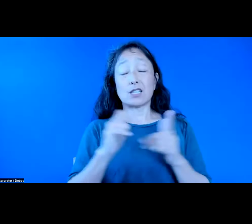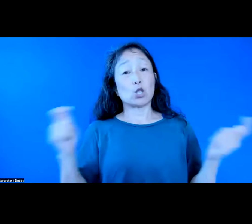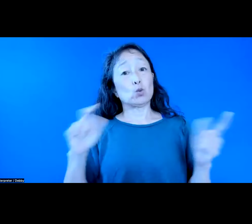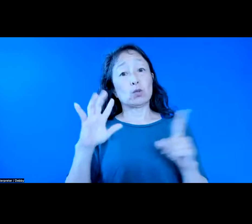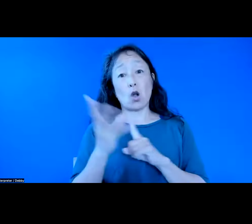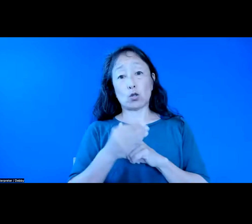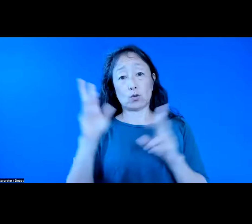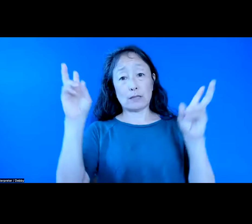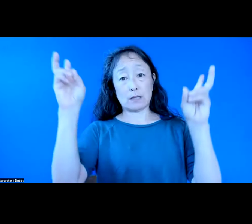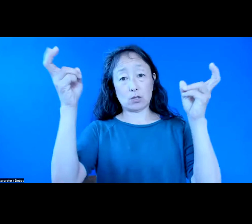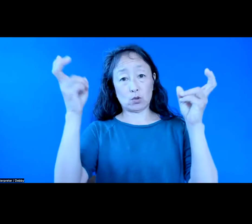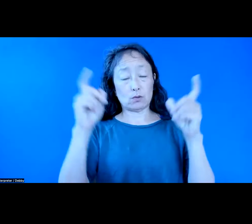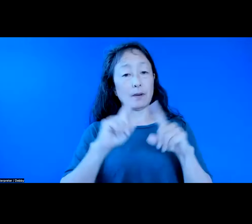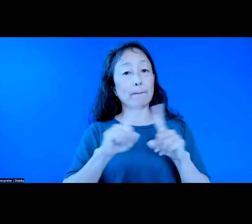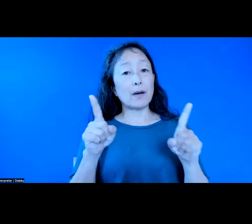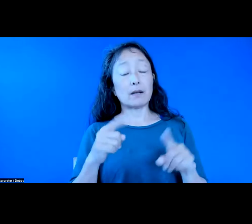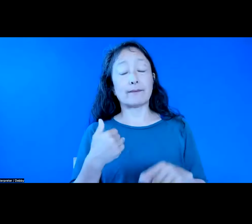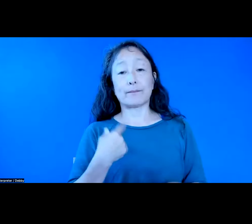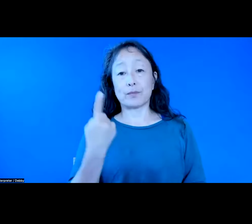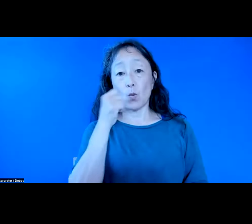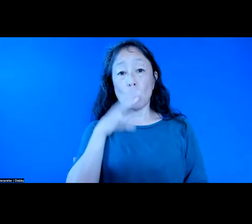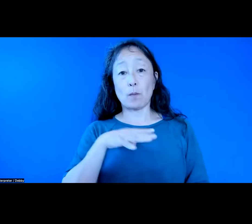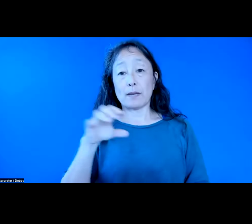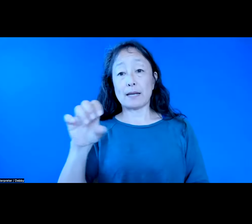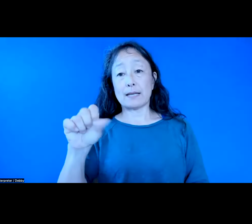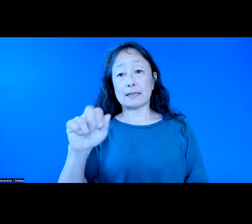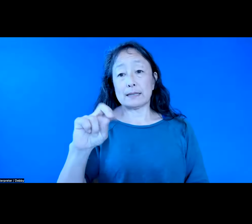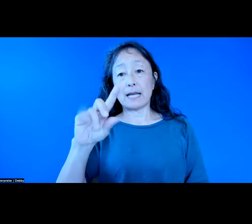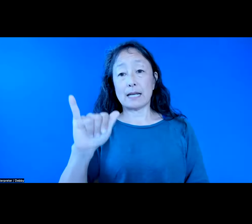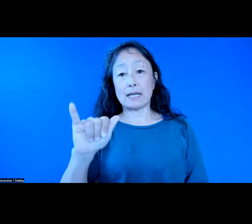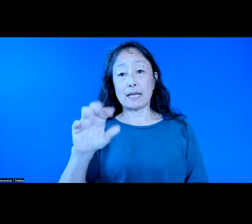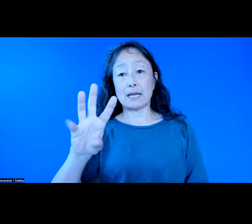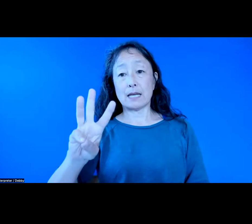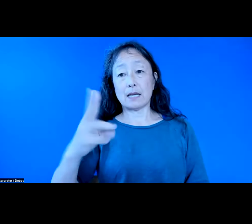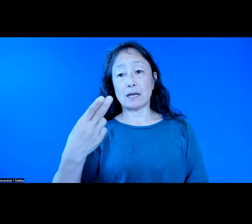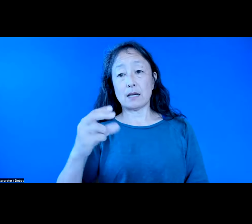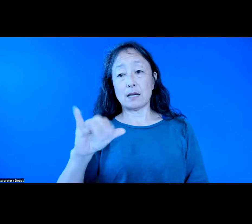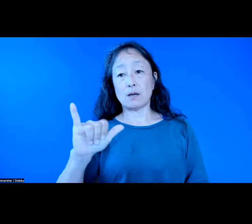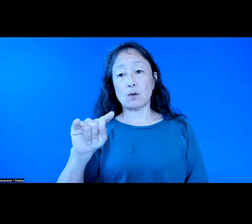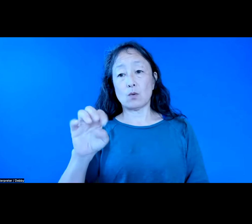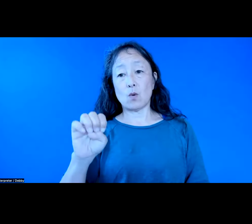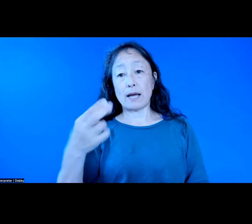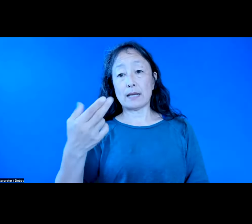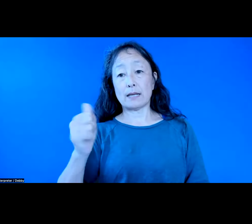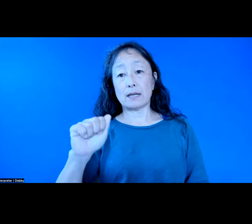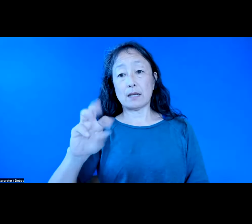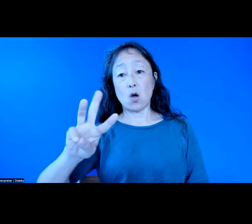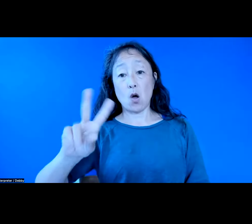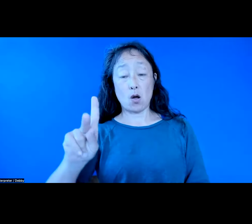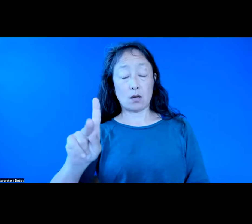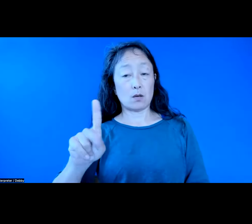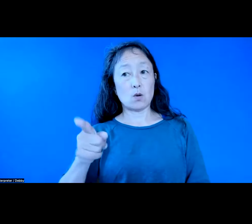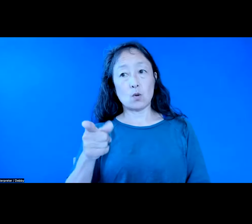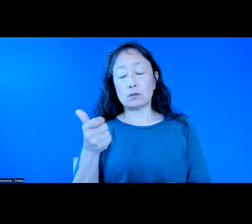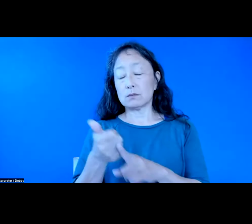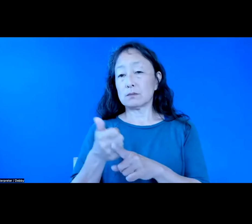However, there's a woman named Sandy Whitehawk who has led this huge,